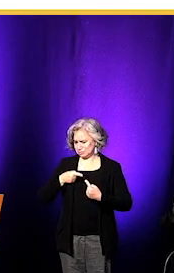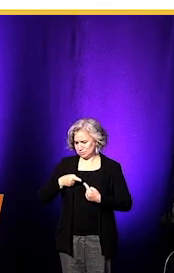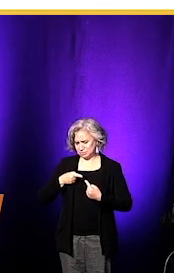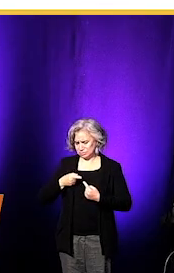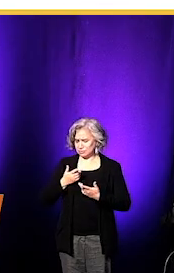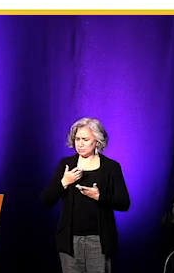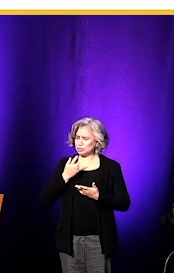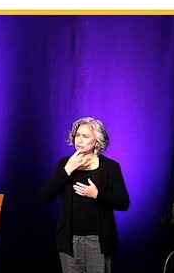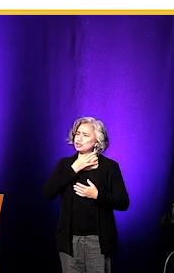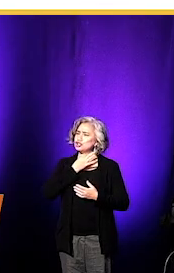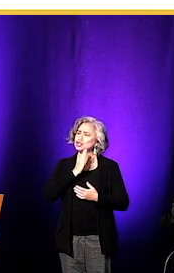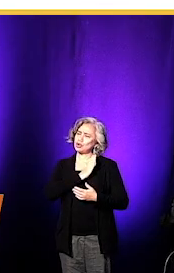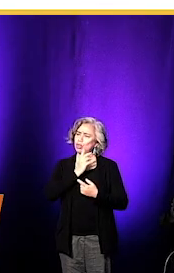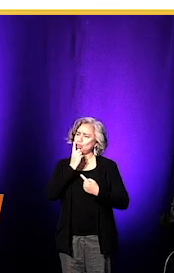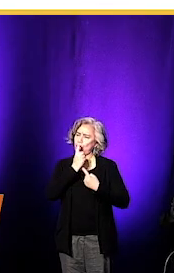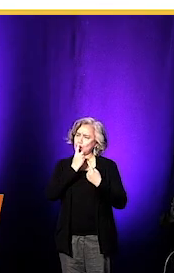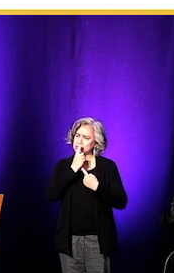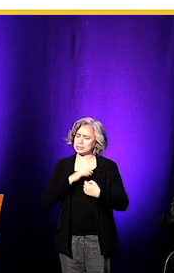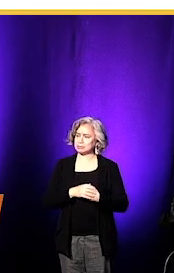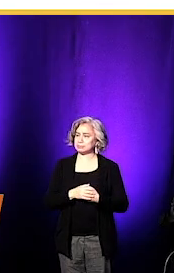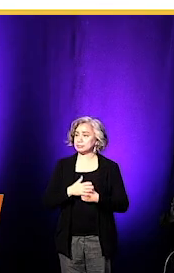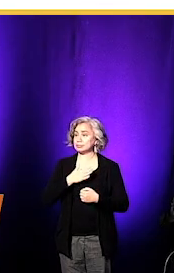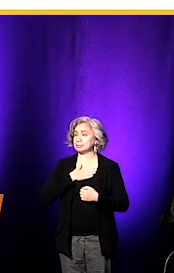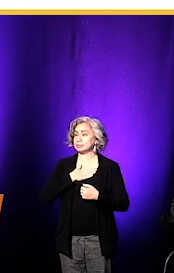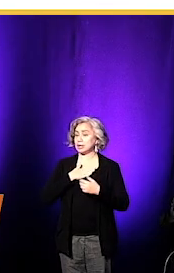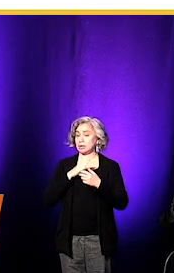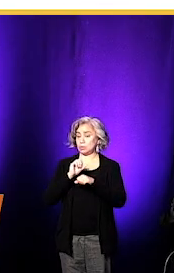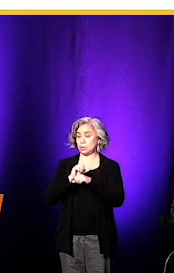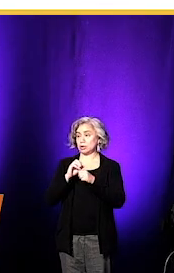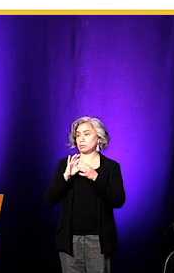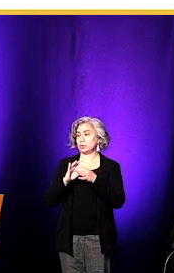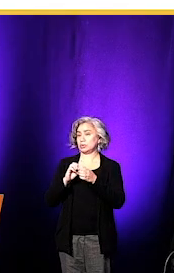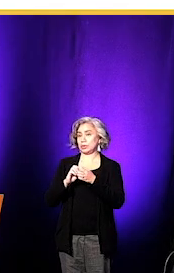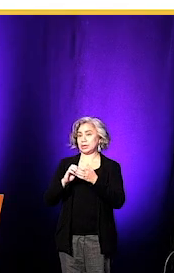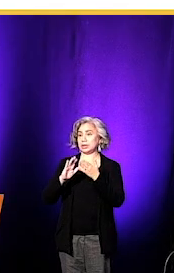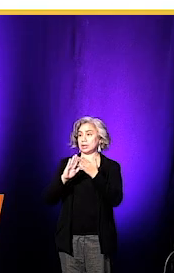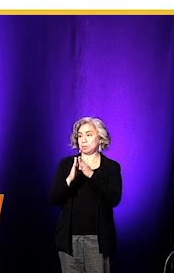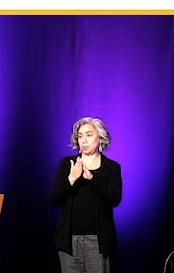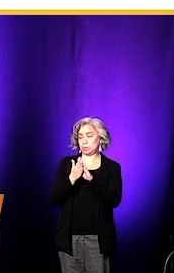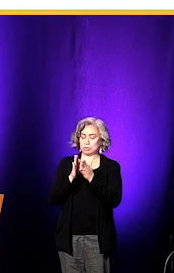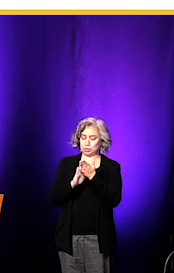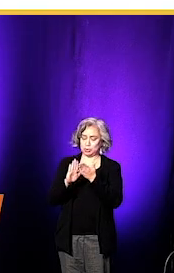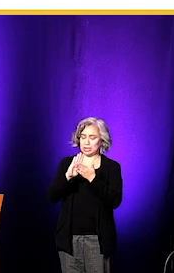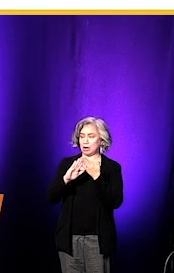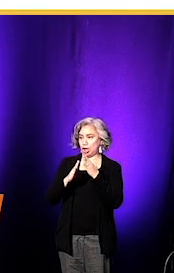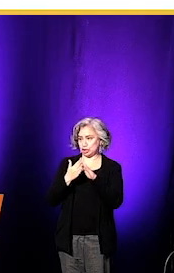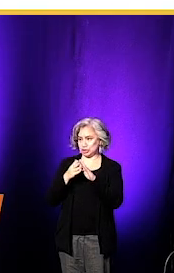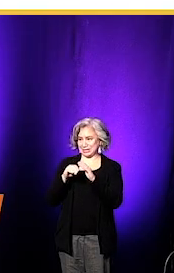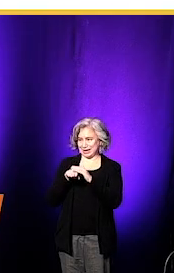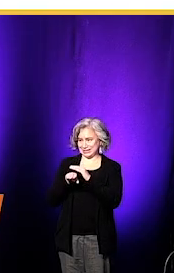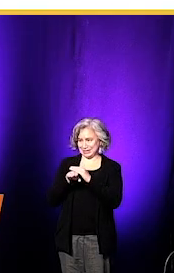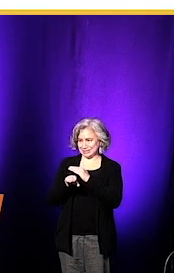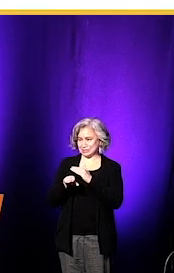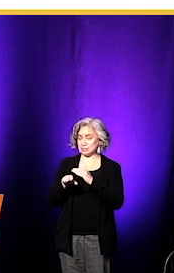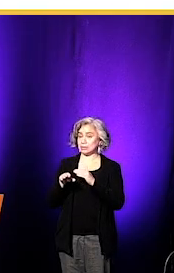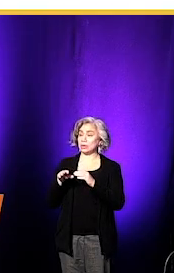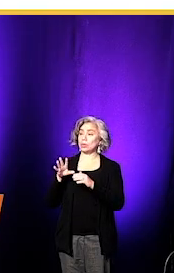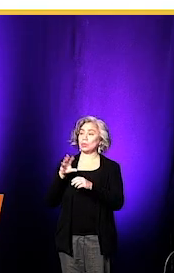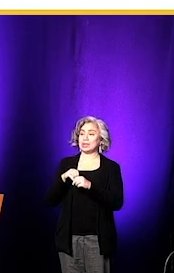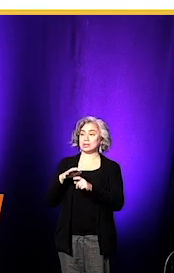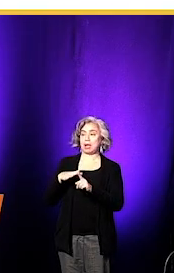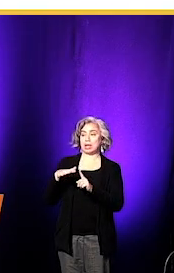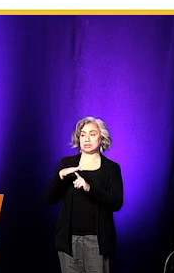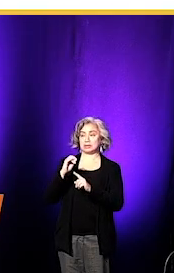on. So my work has to do with community colleges and college access. And within the context of California, we see a lot